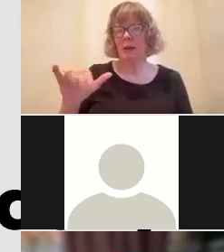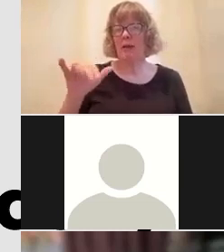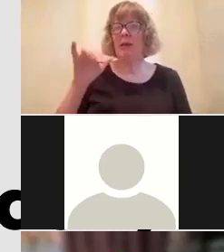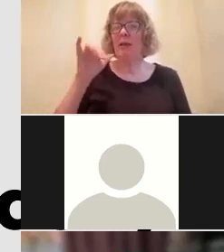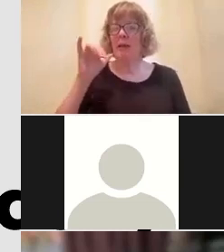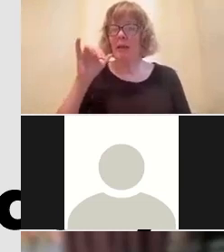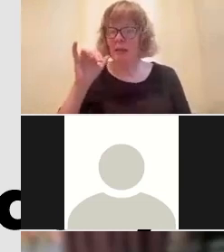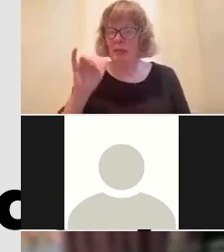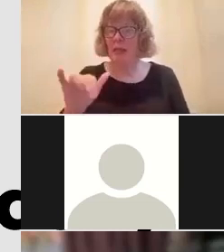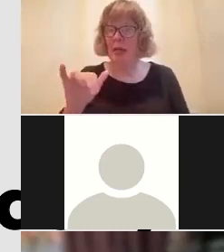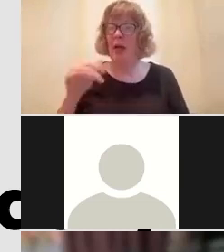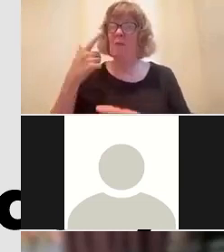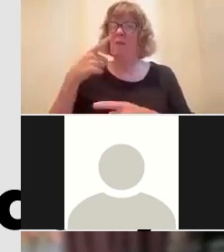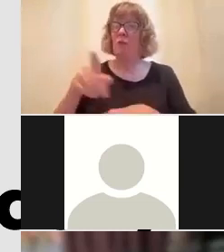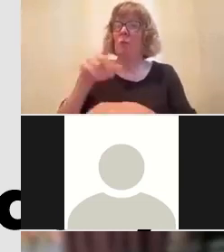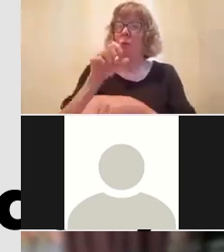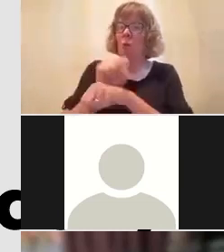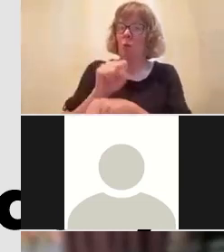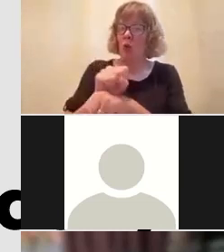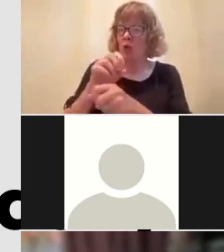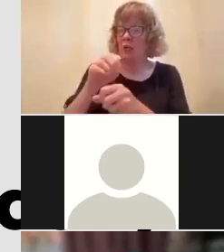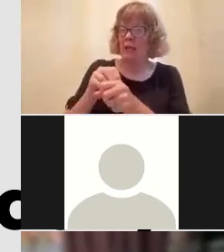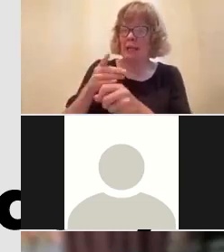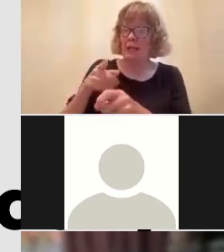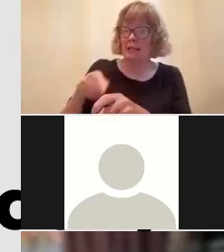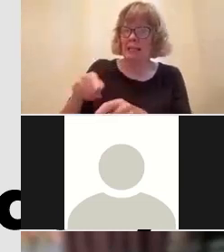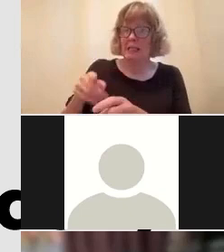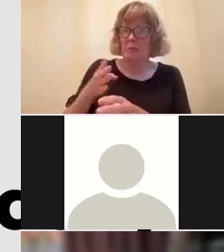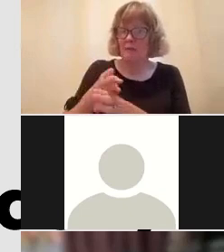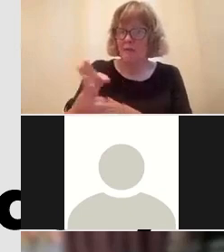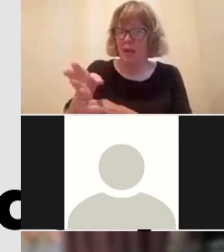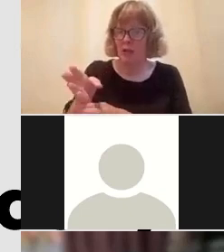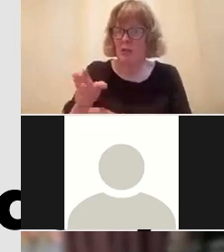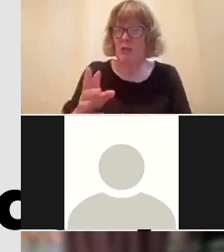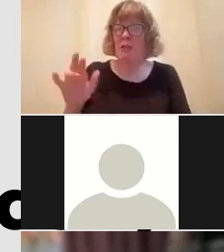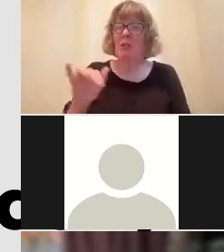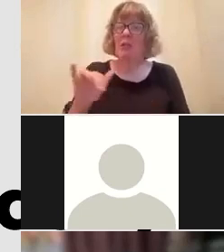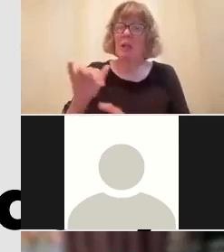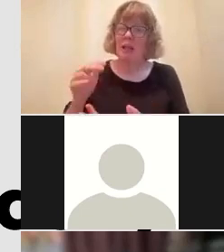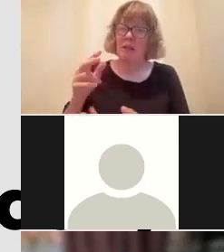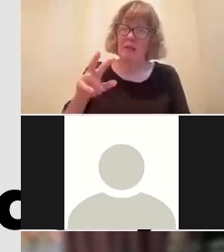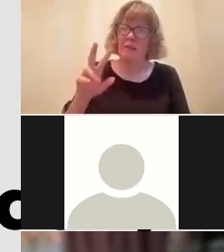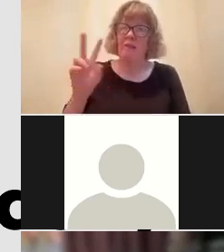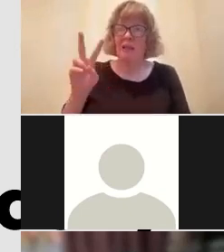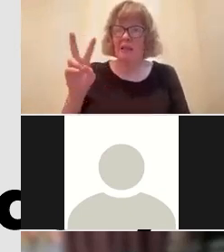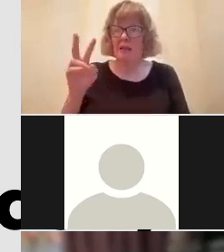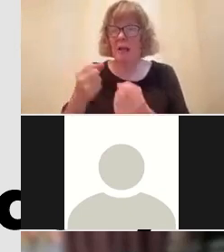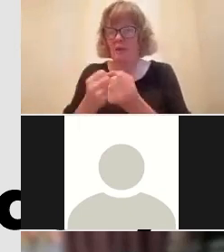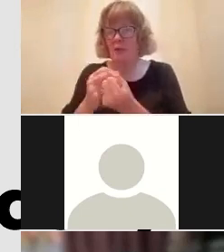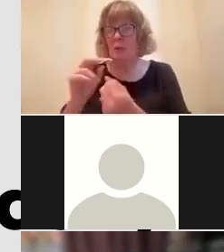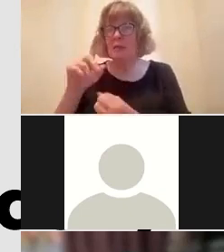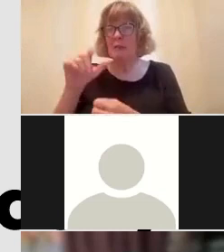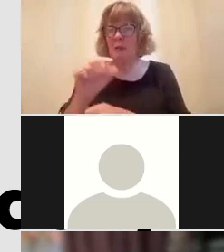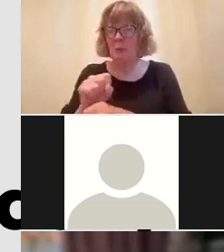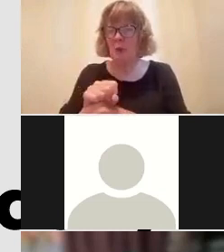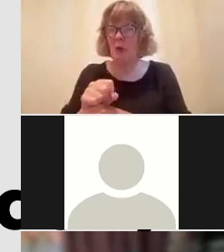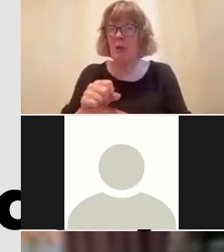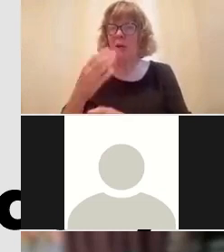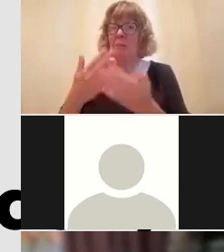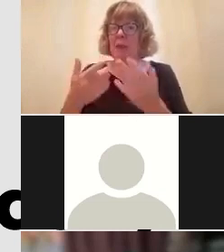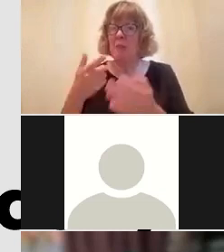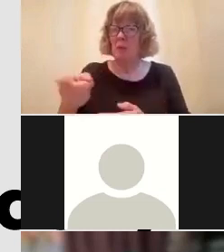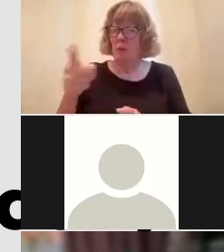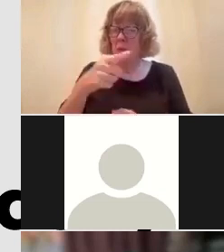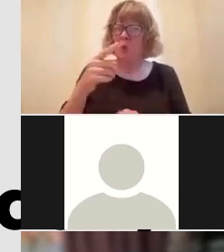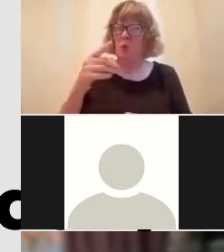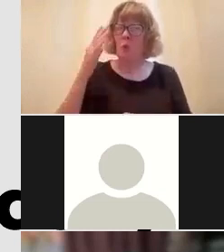psychological consequences that people in the helping professions, such as victim advocacy or disability work, may experience as a